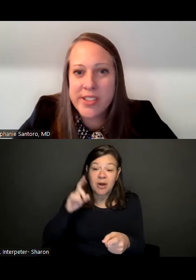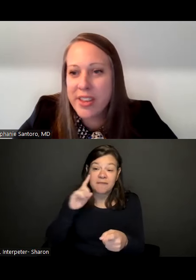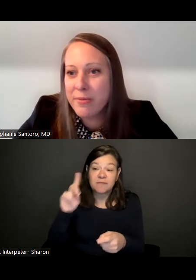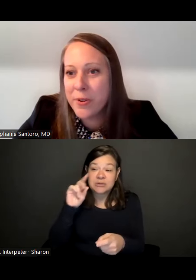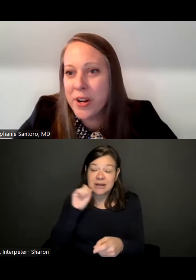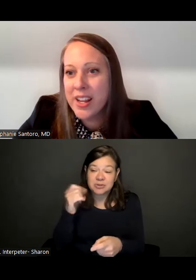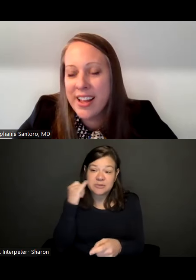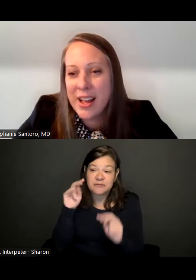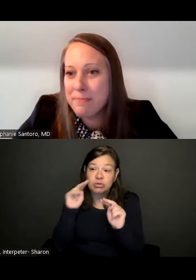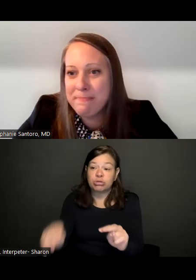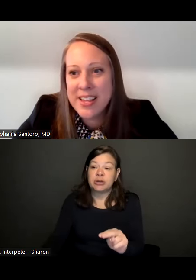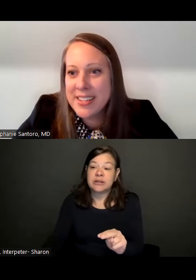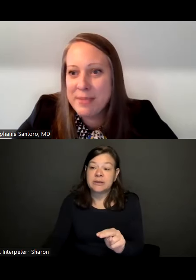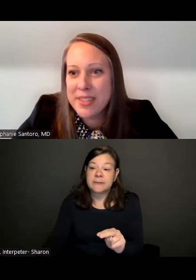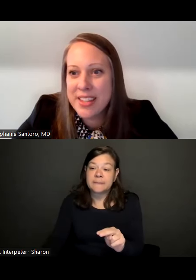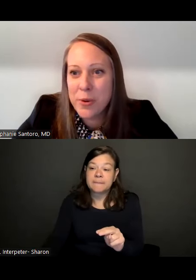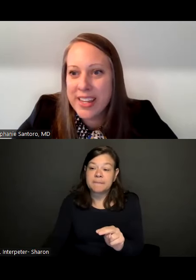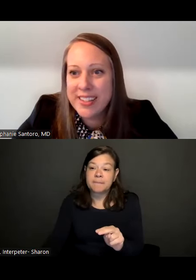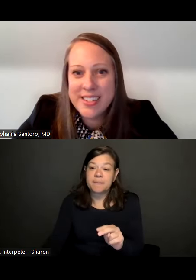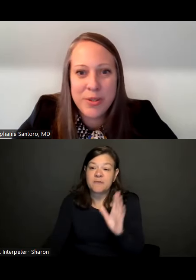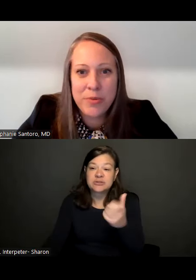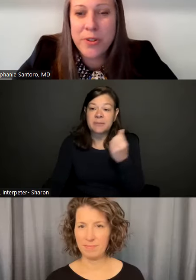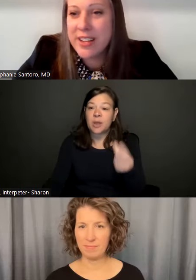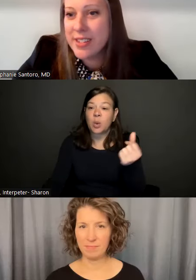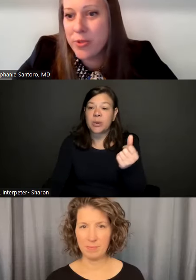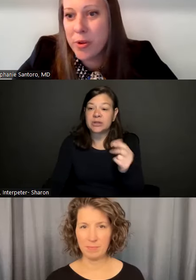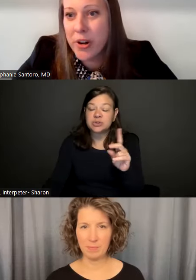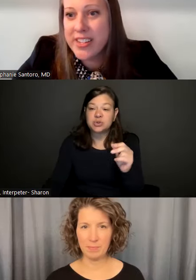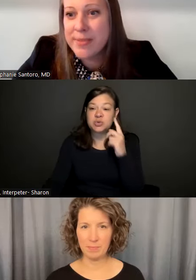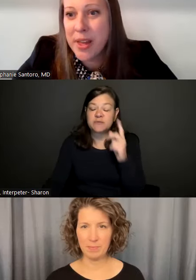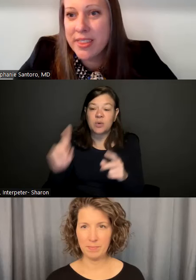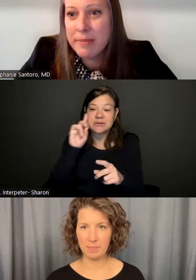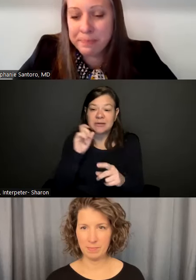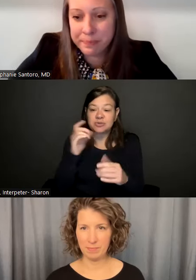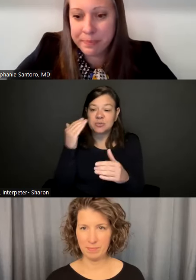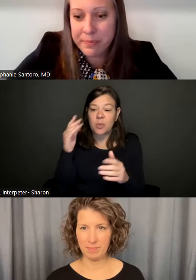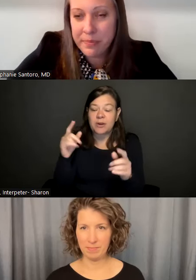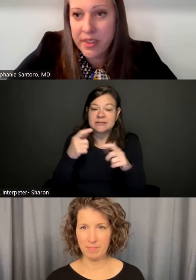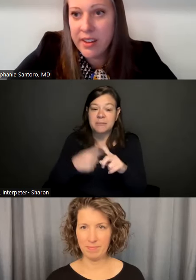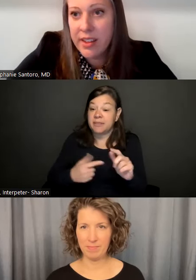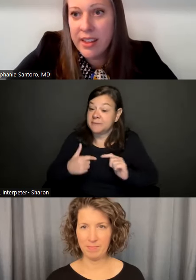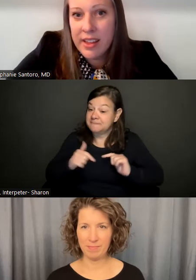you're just looking for something quick to do for Down Syndrome Awareness Month.